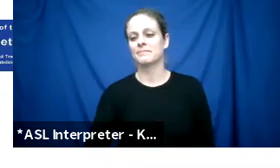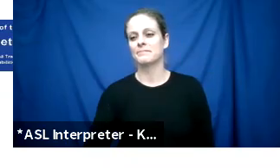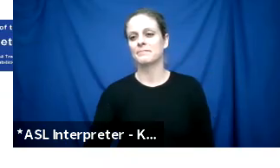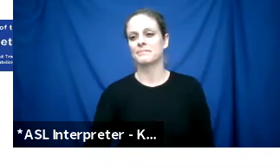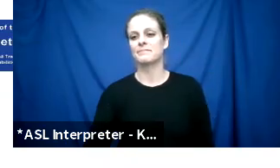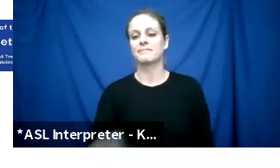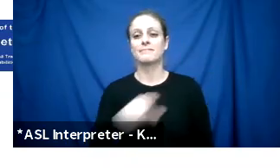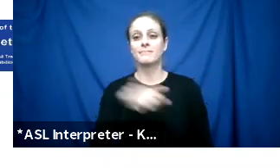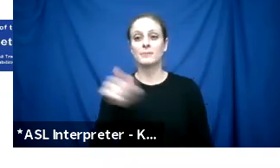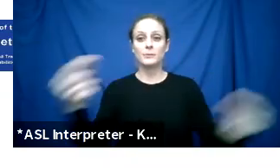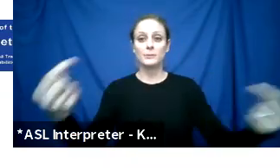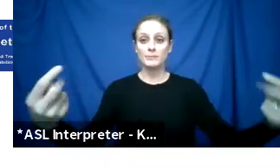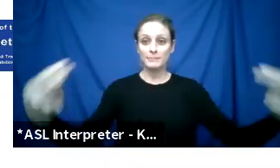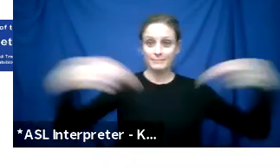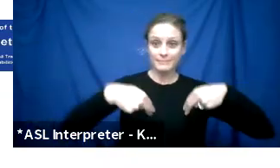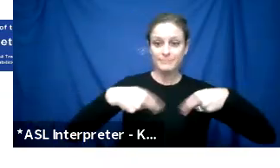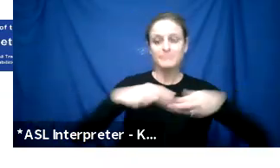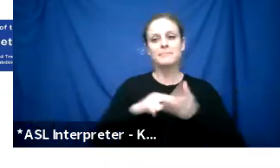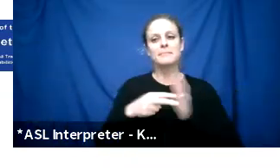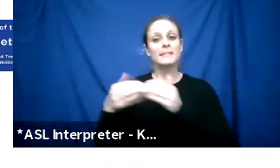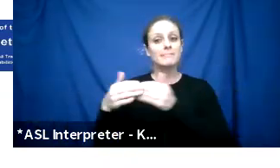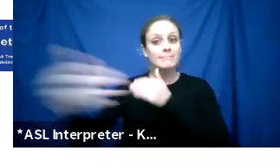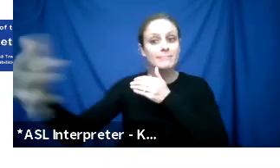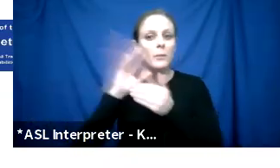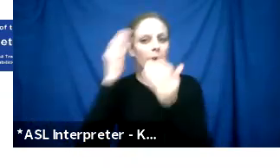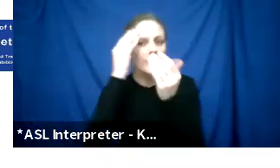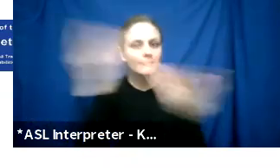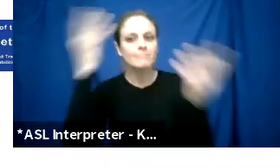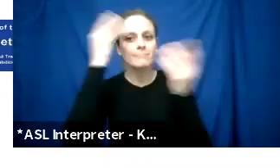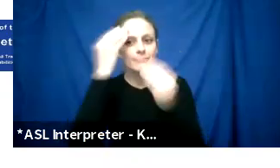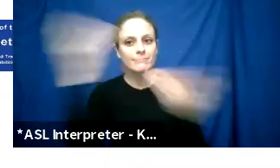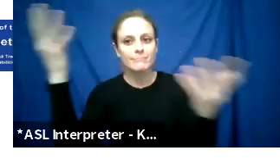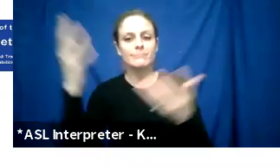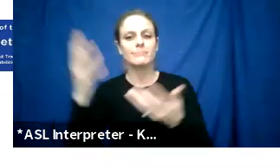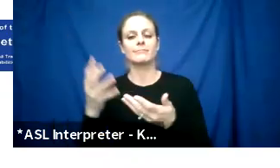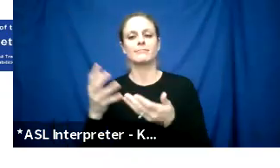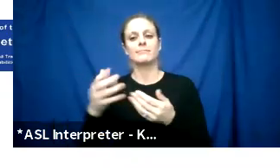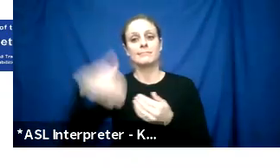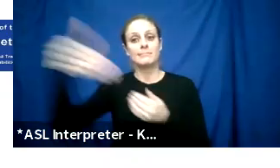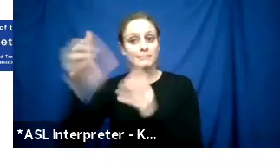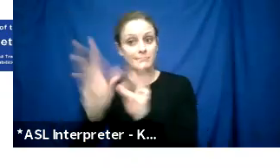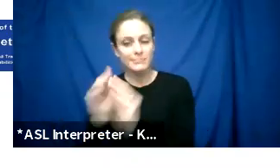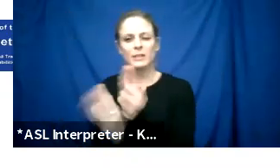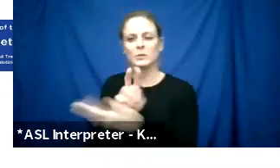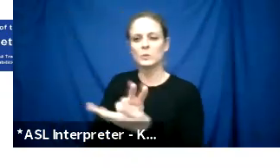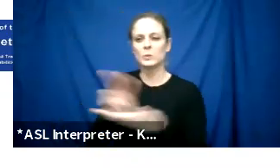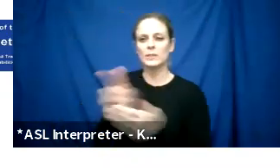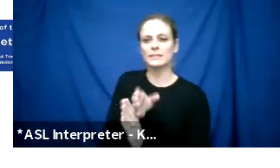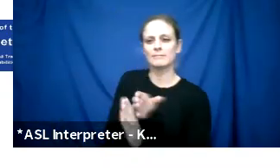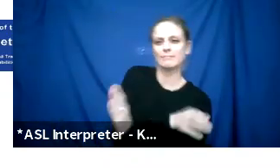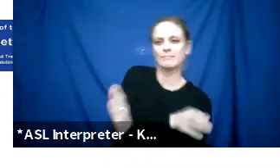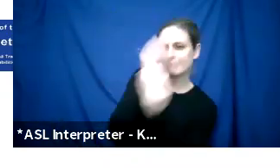for future webinars in this series. Those notices go out 2 weeks before the next webinar and open that webinar